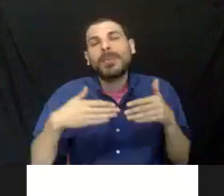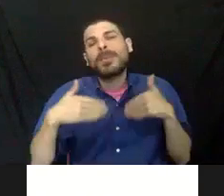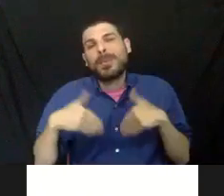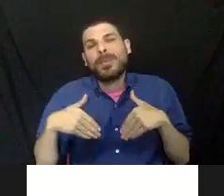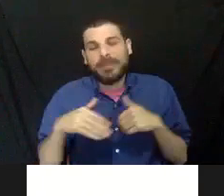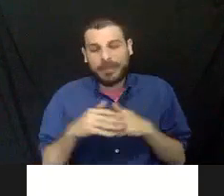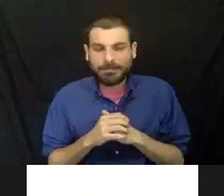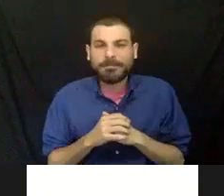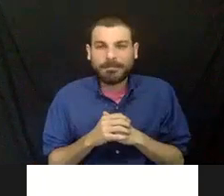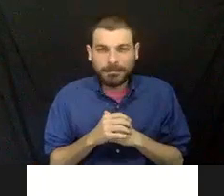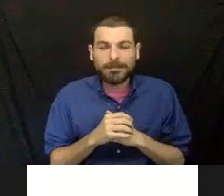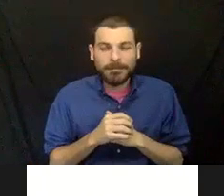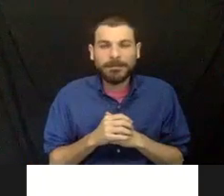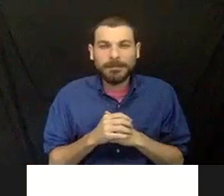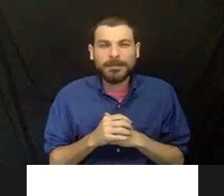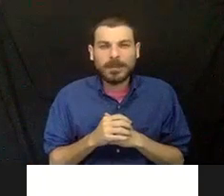there are some